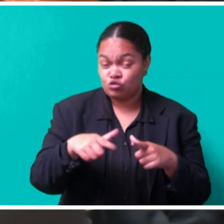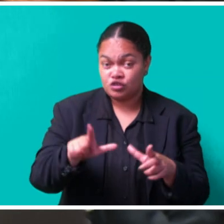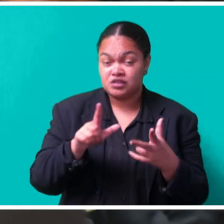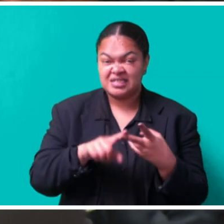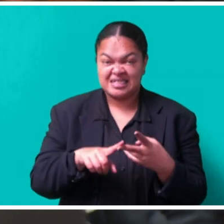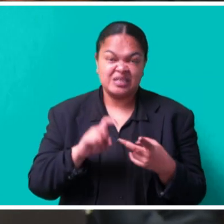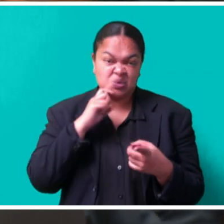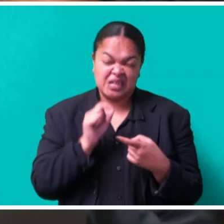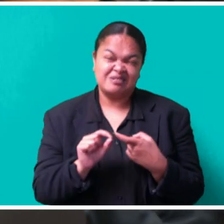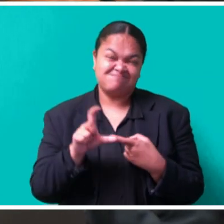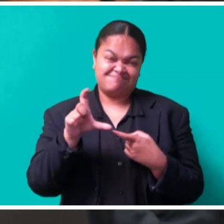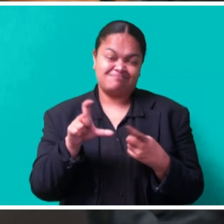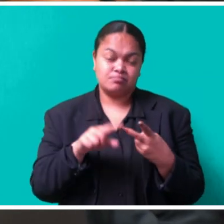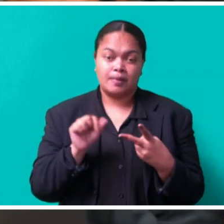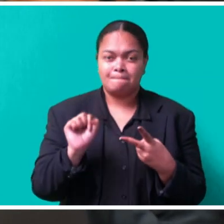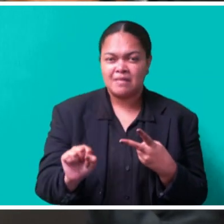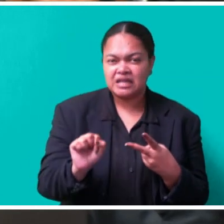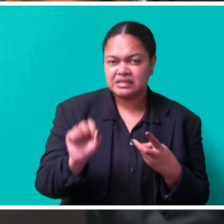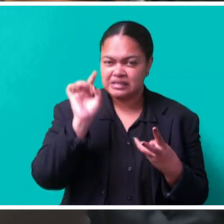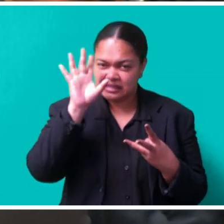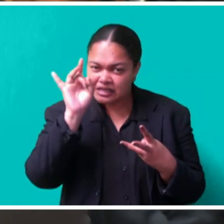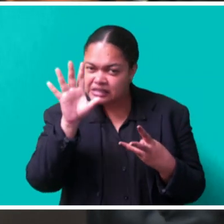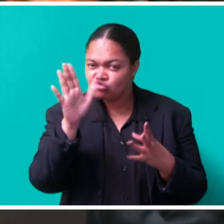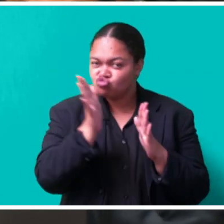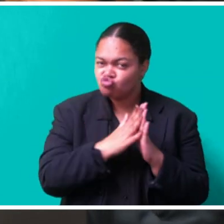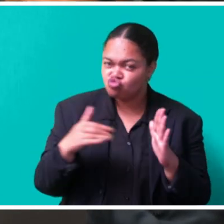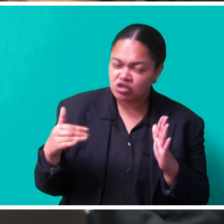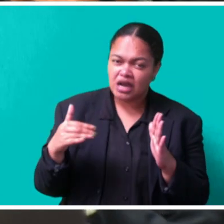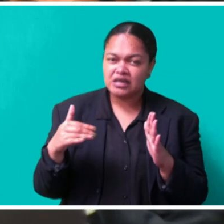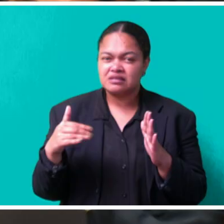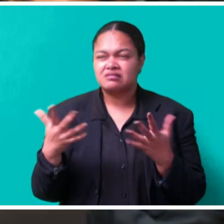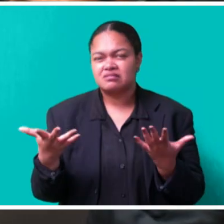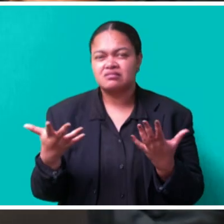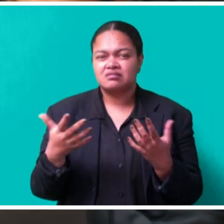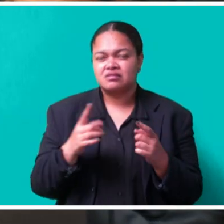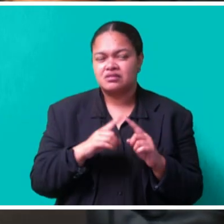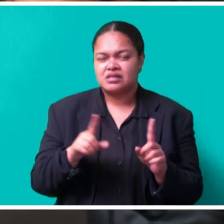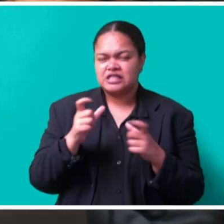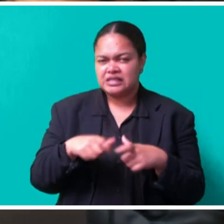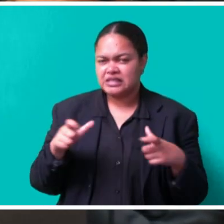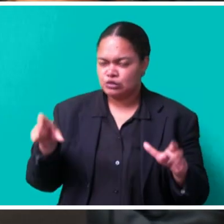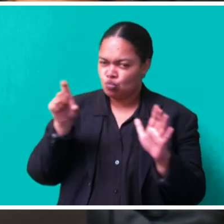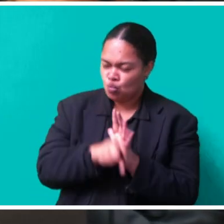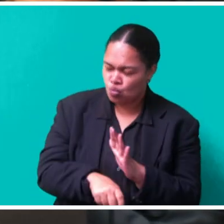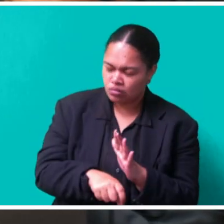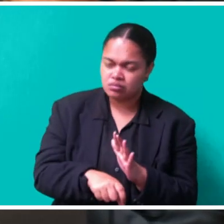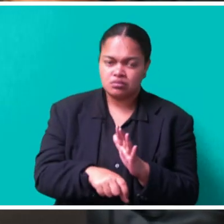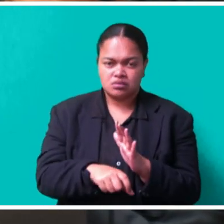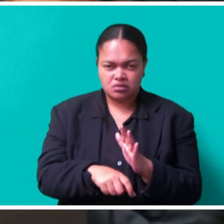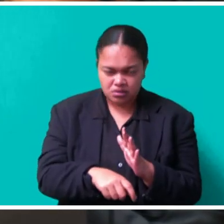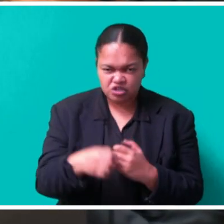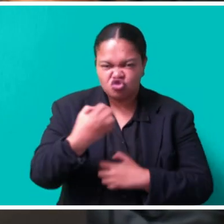increasing bus, taxi, trucks, and shipping costs; energy and utilities through diesel for